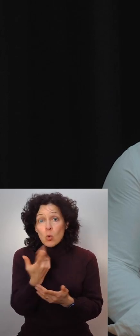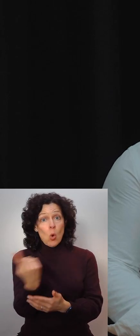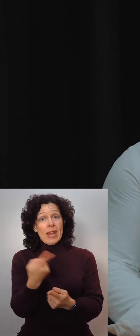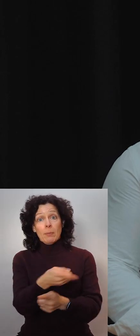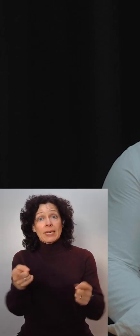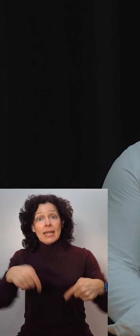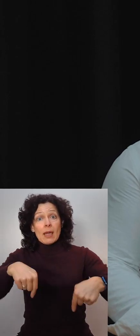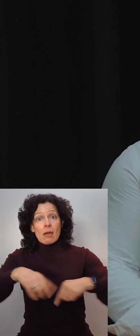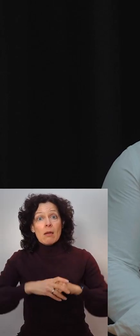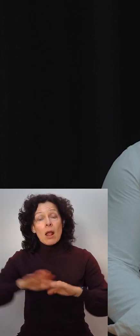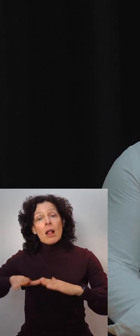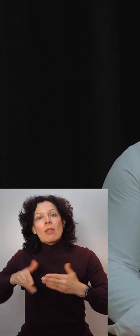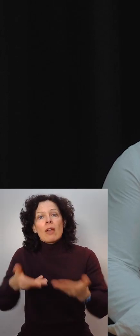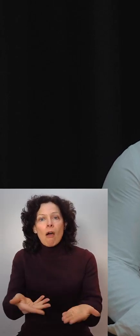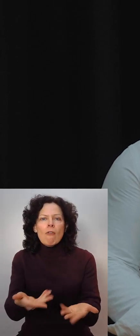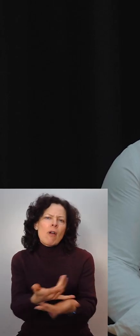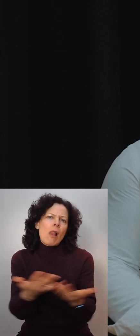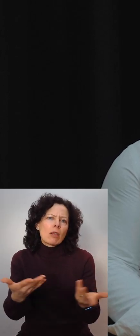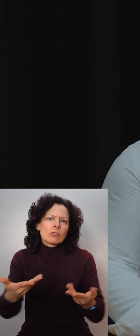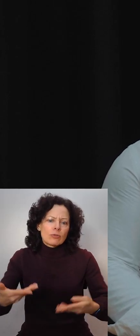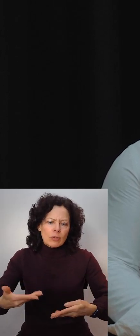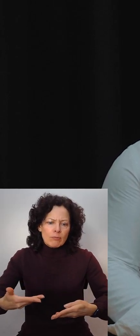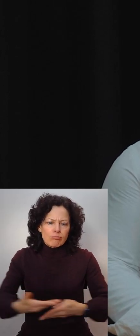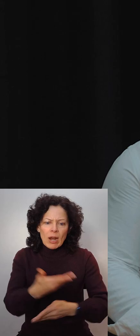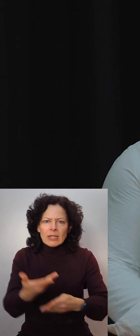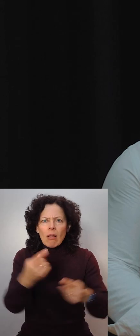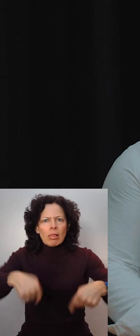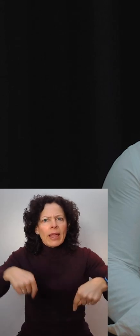many practice in here, all the